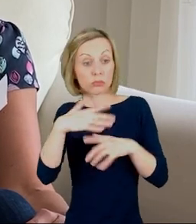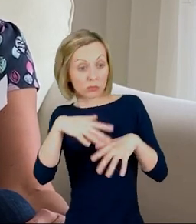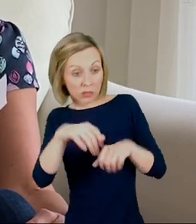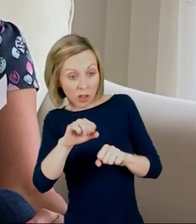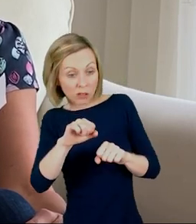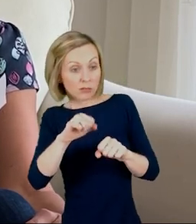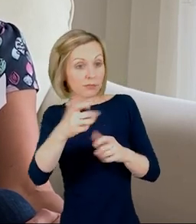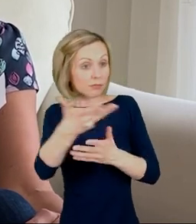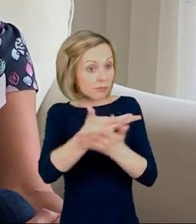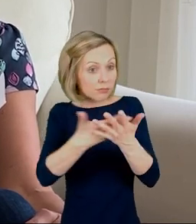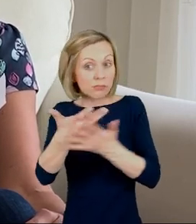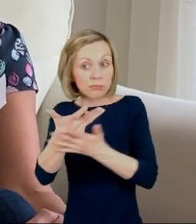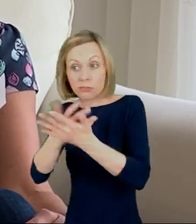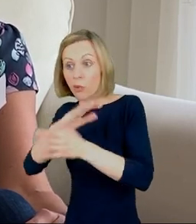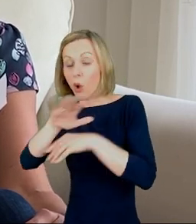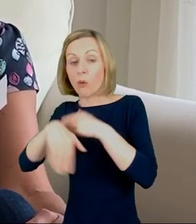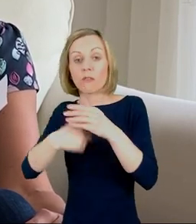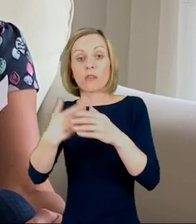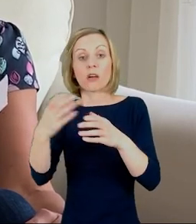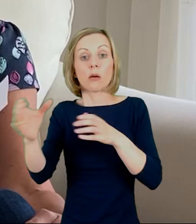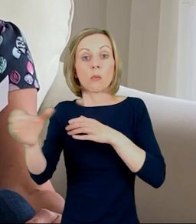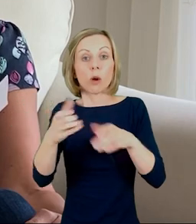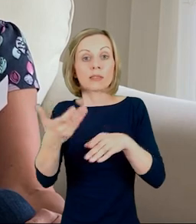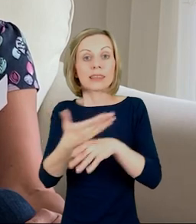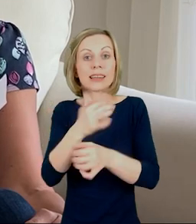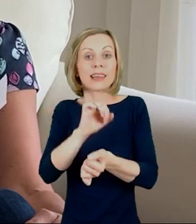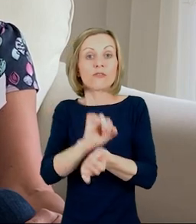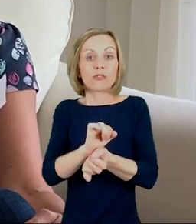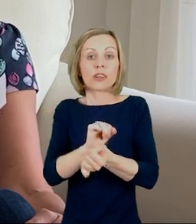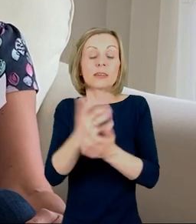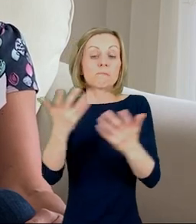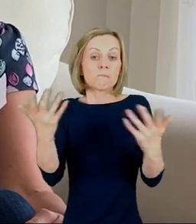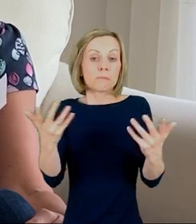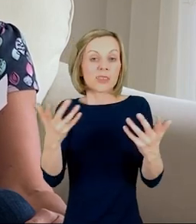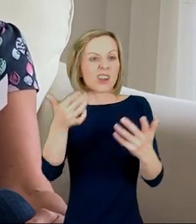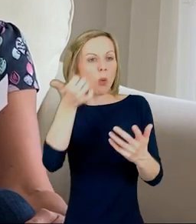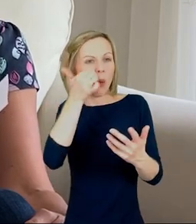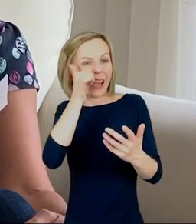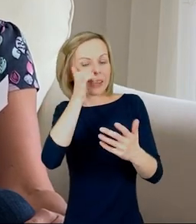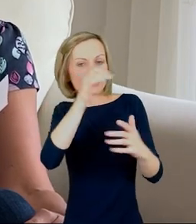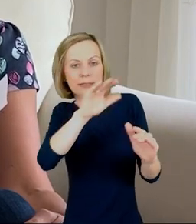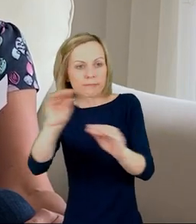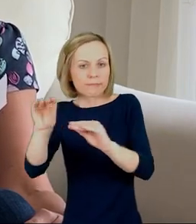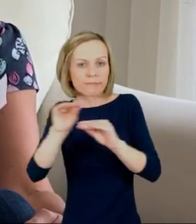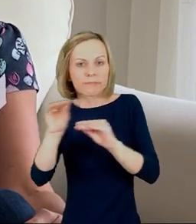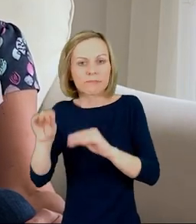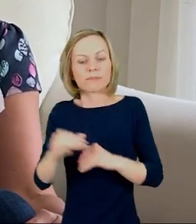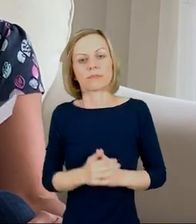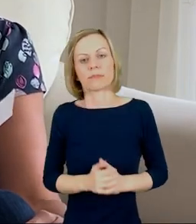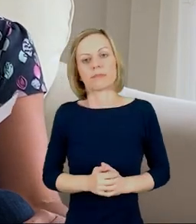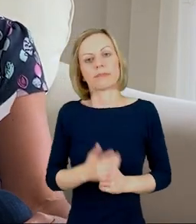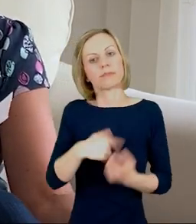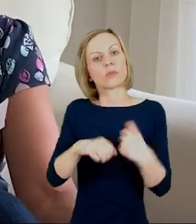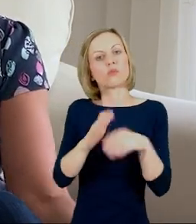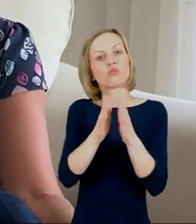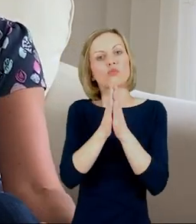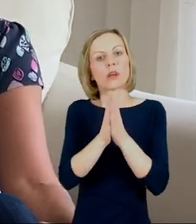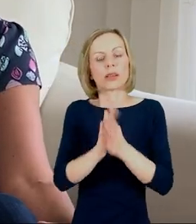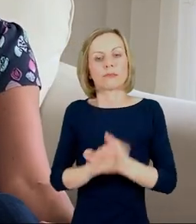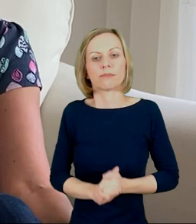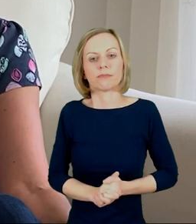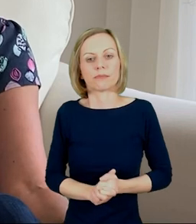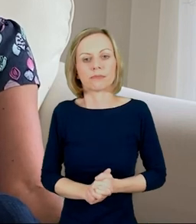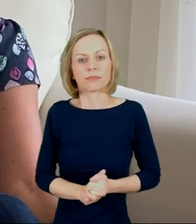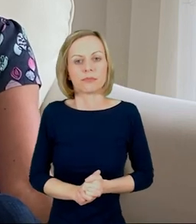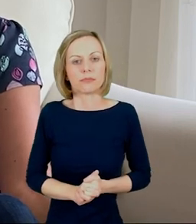churches from different denominations about the issues of modern slavery in our city and county, and raising awareness. Let's pray.